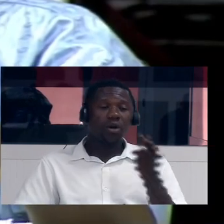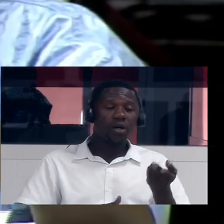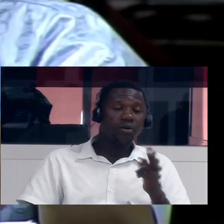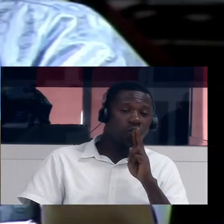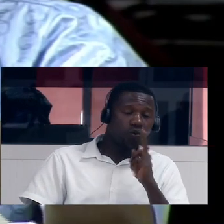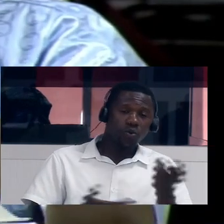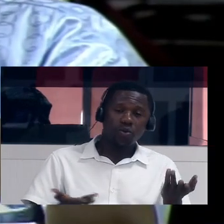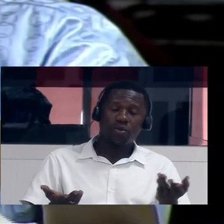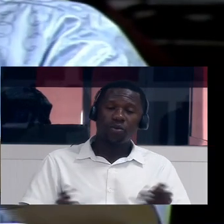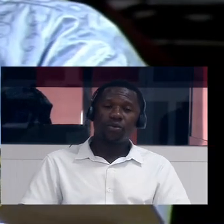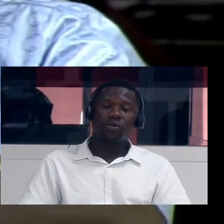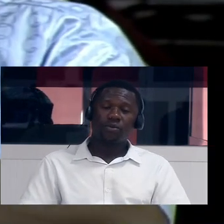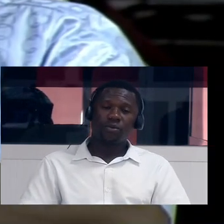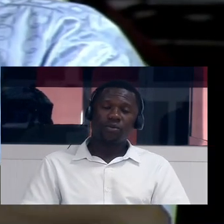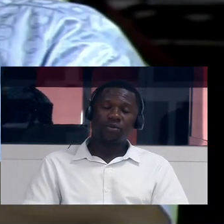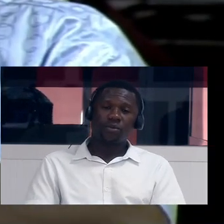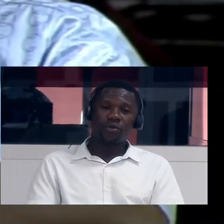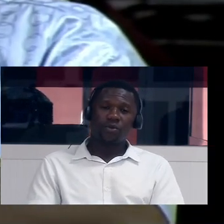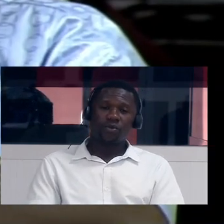testimony from the